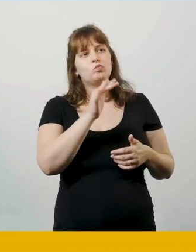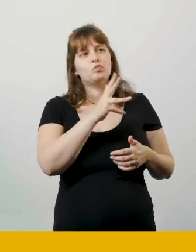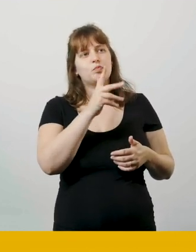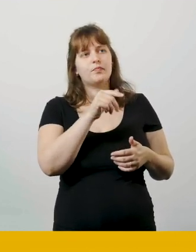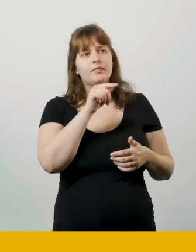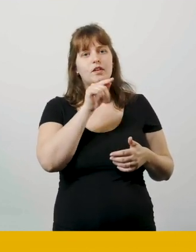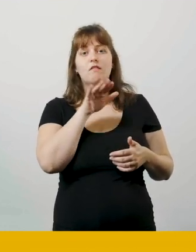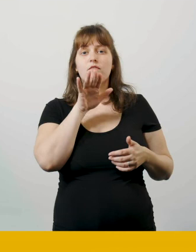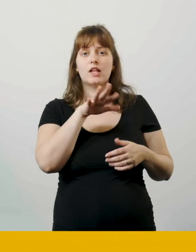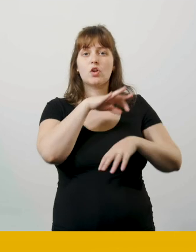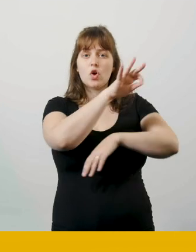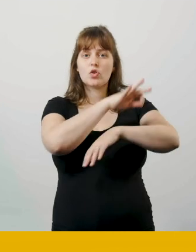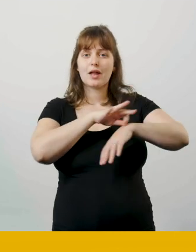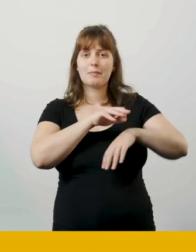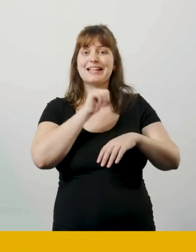non-discrimination,